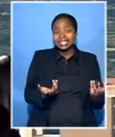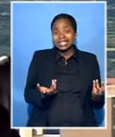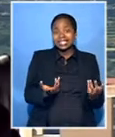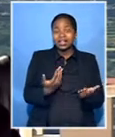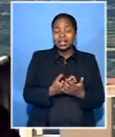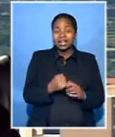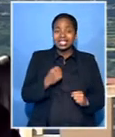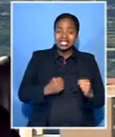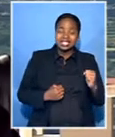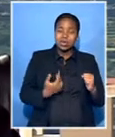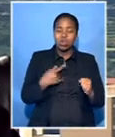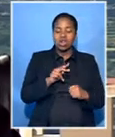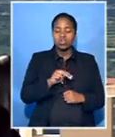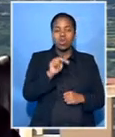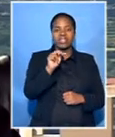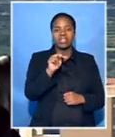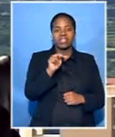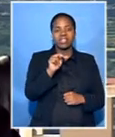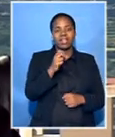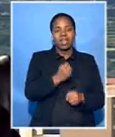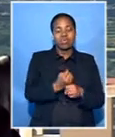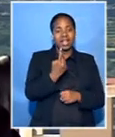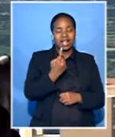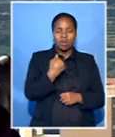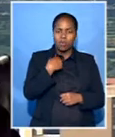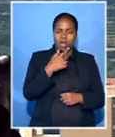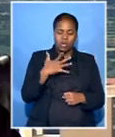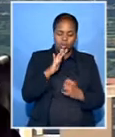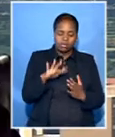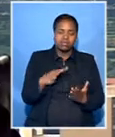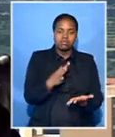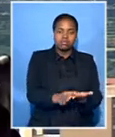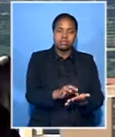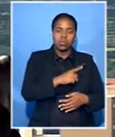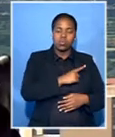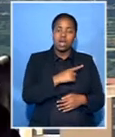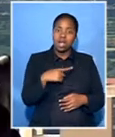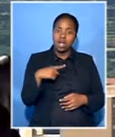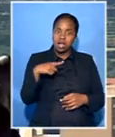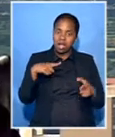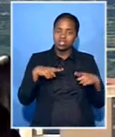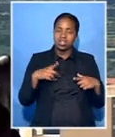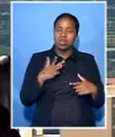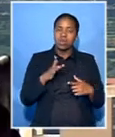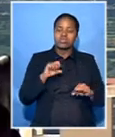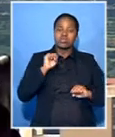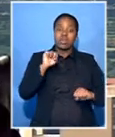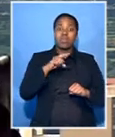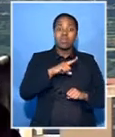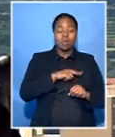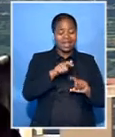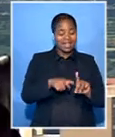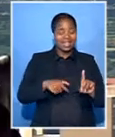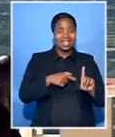rushing to the North Gauteng High Court to lodge an urgent application because they are saying that Trevor Manuel,